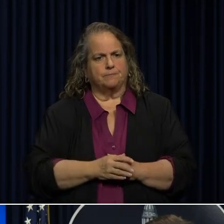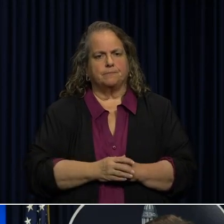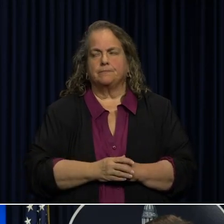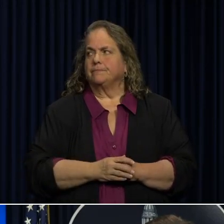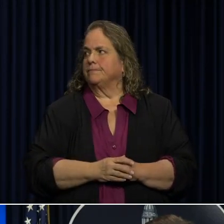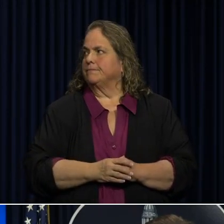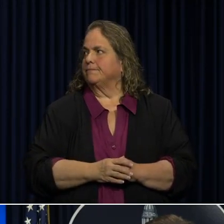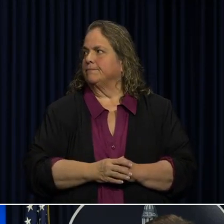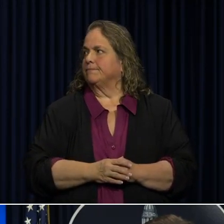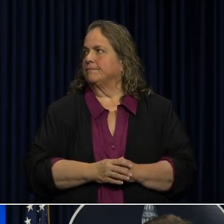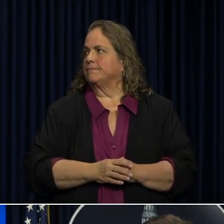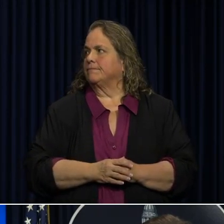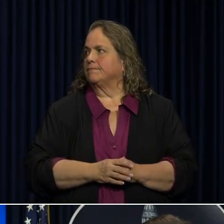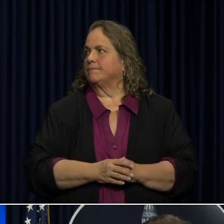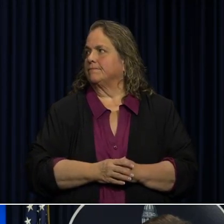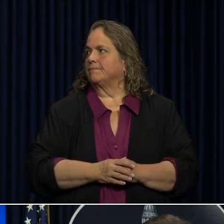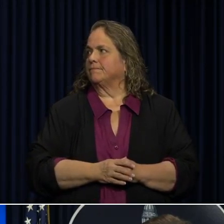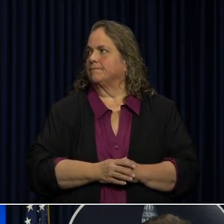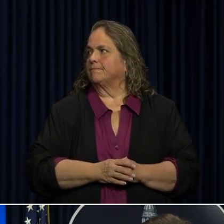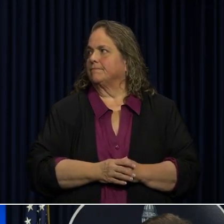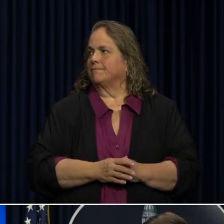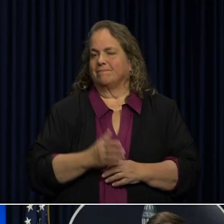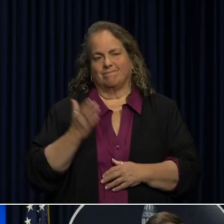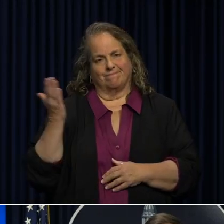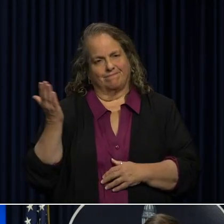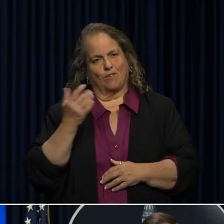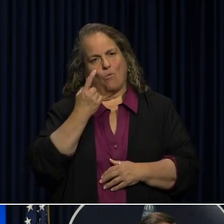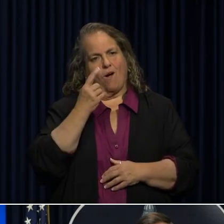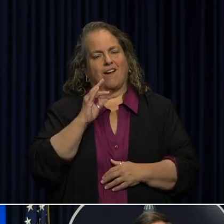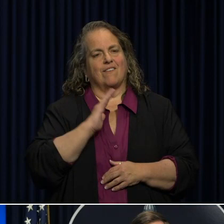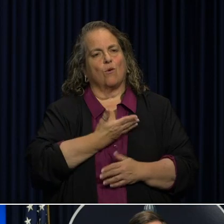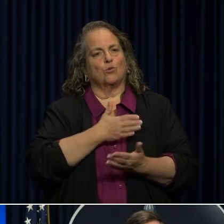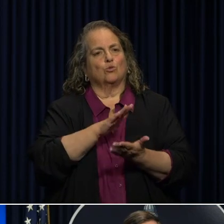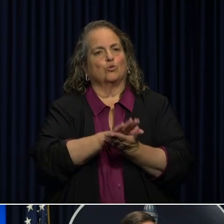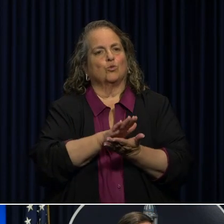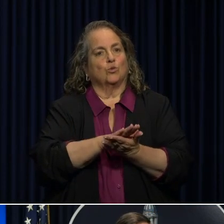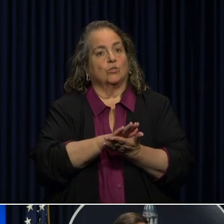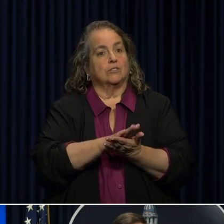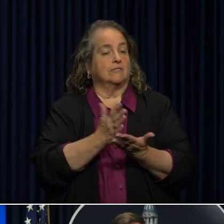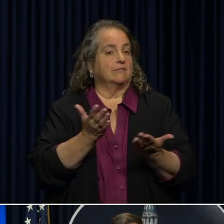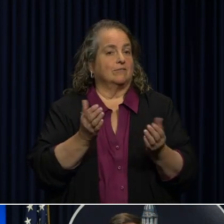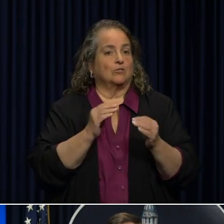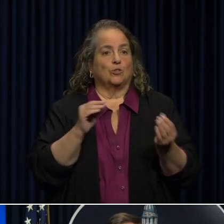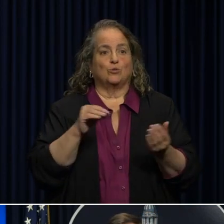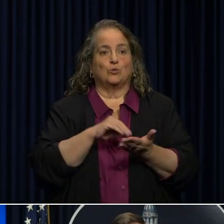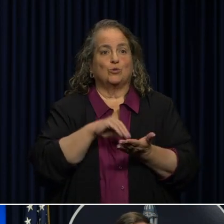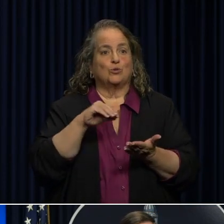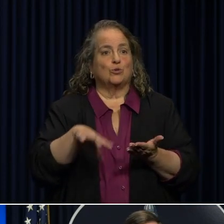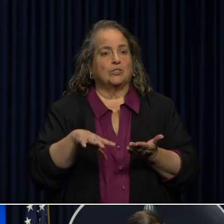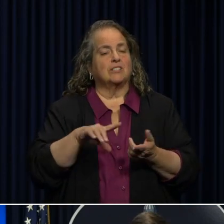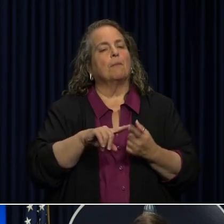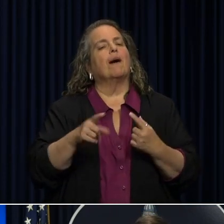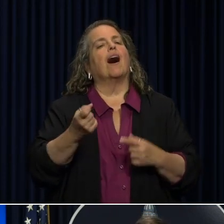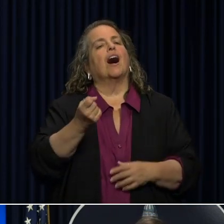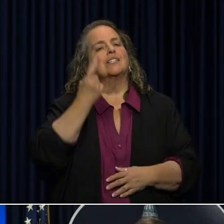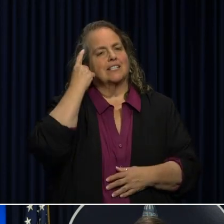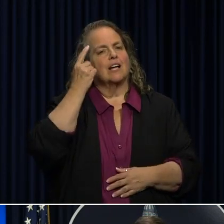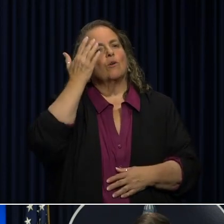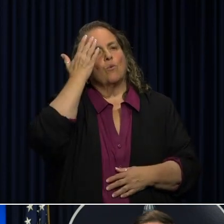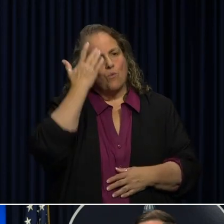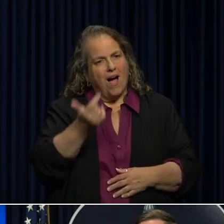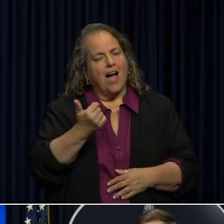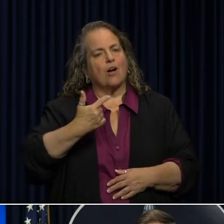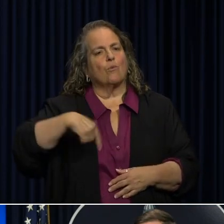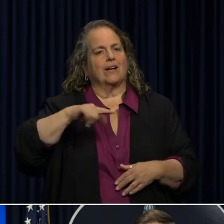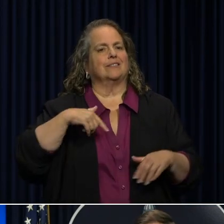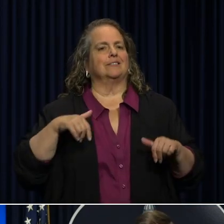Yeah, and again, this is one of our schools missing its students, but understanding why we're making the sacrifice